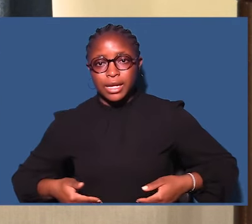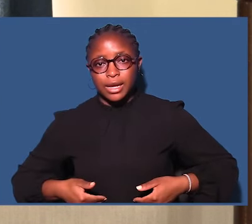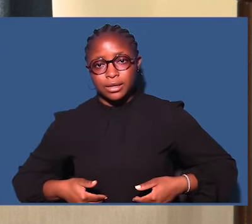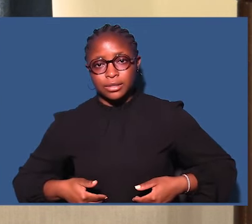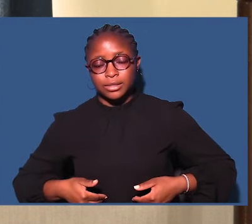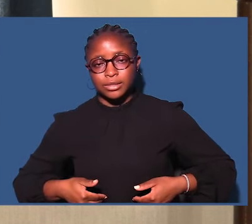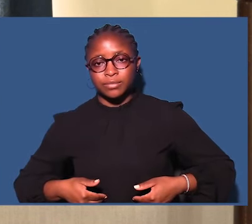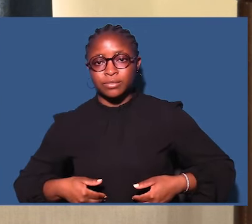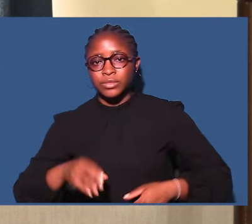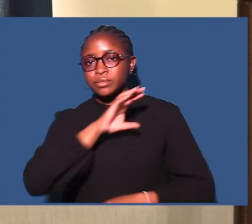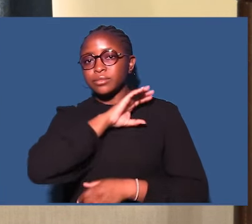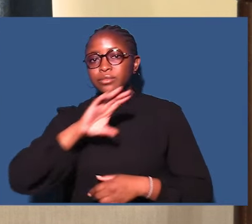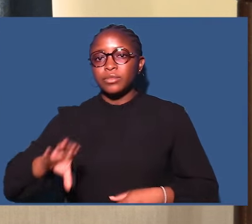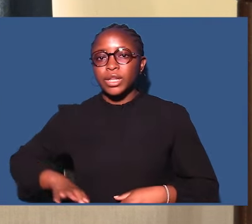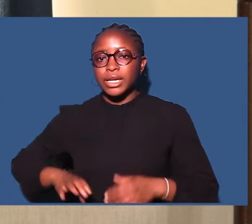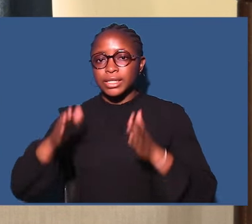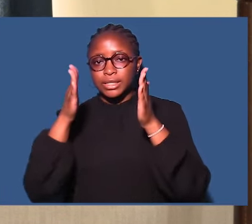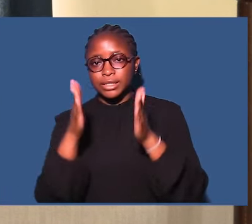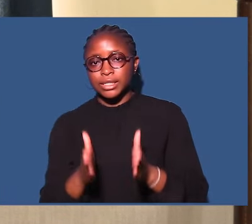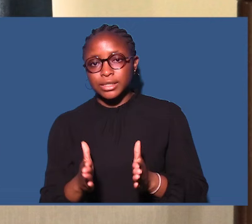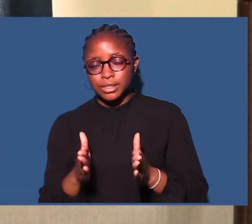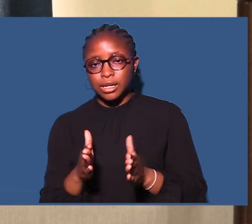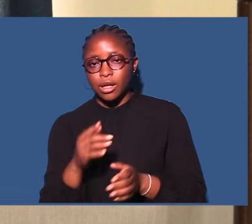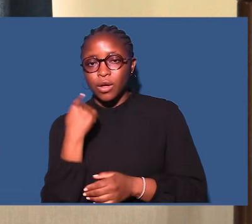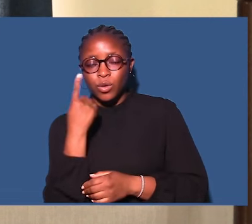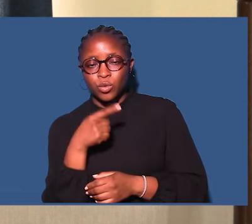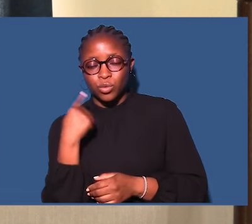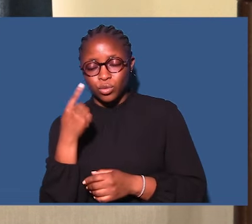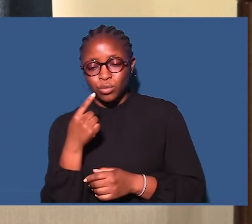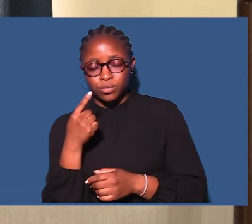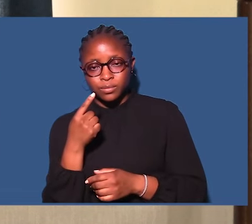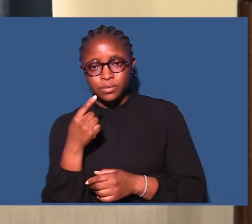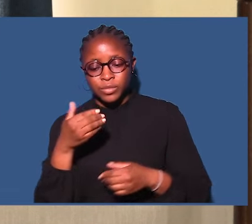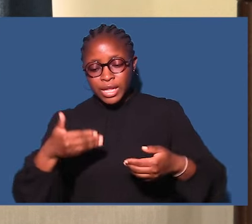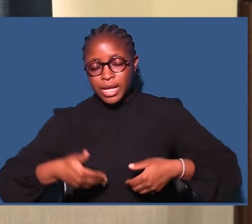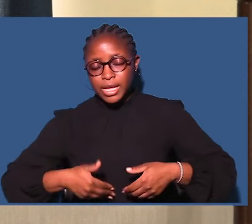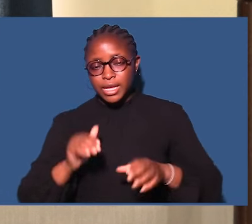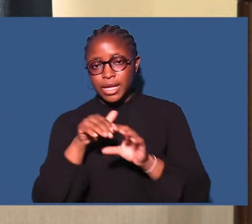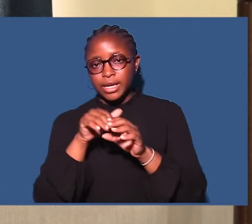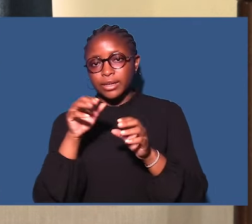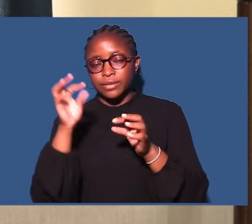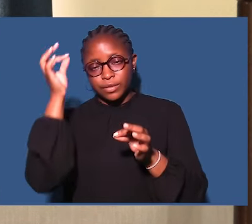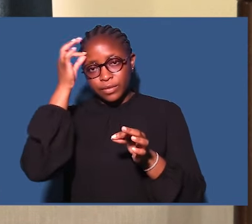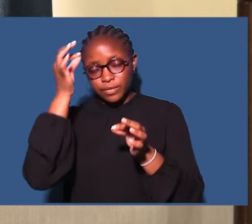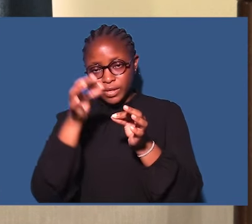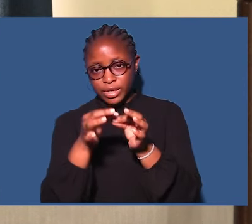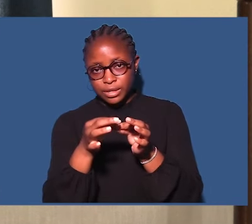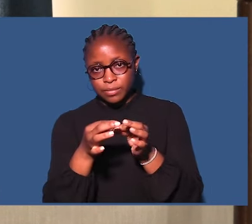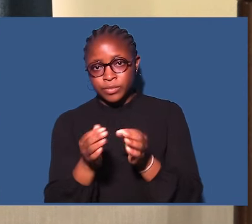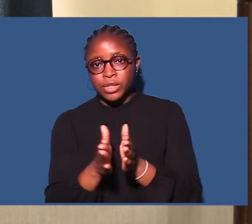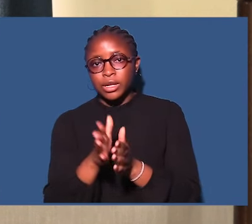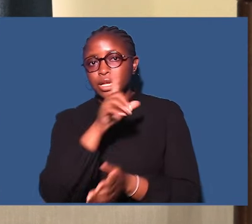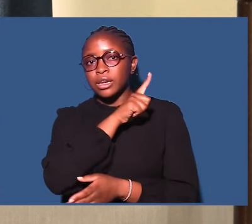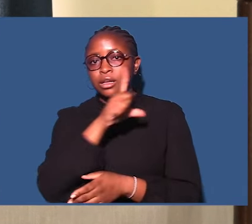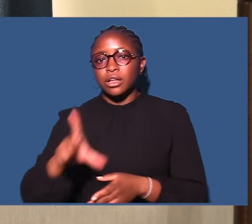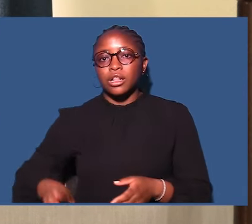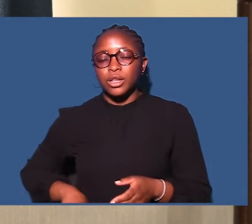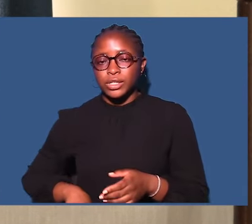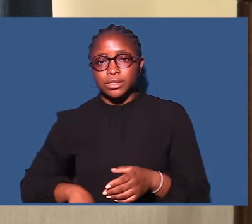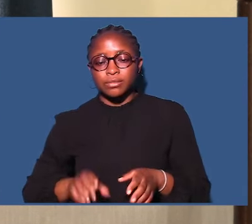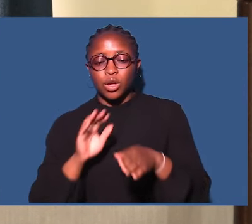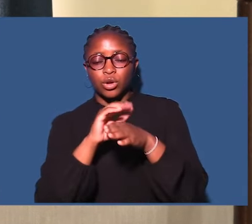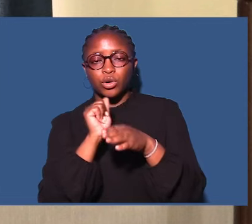who are still young in faith, And the Lord is calling the ones who are mature